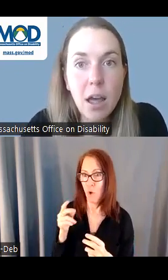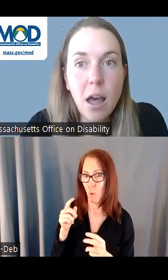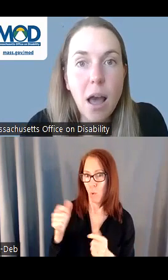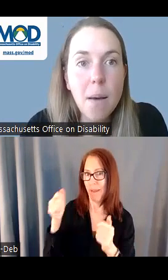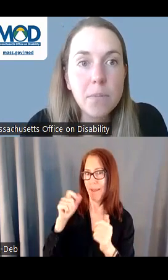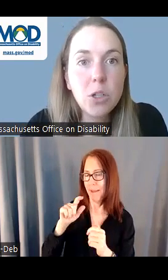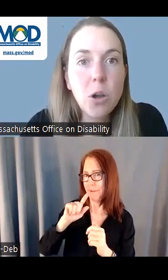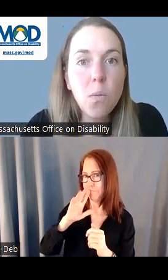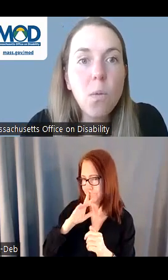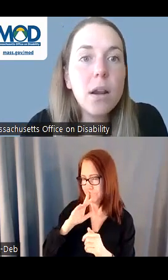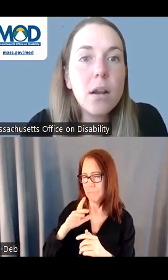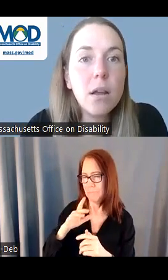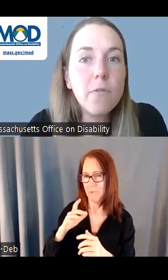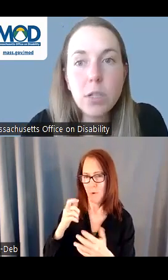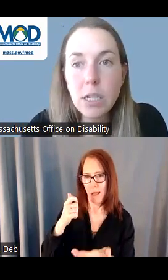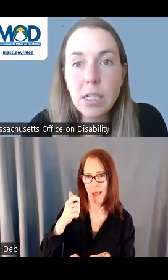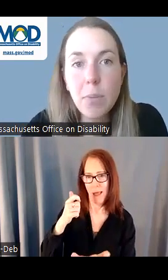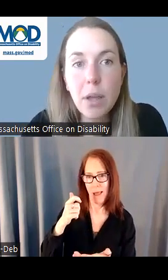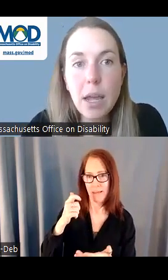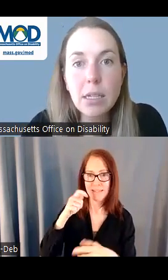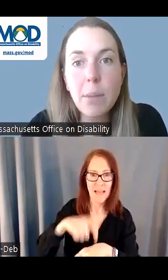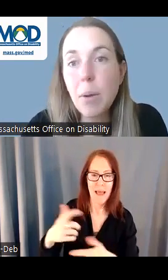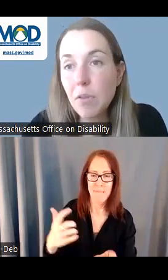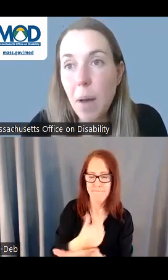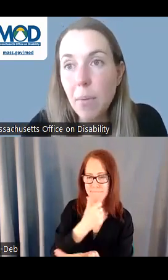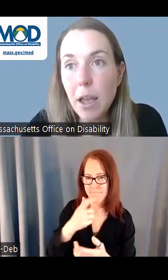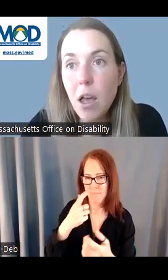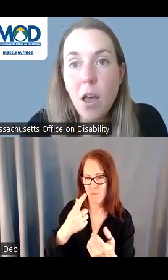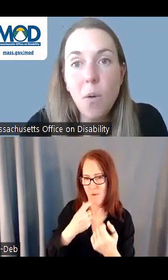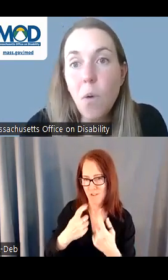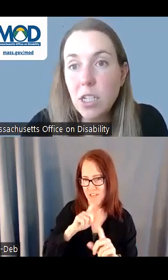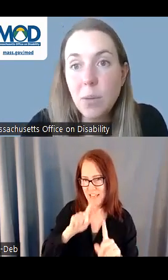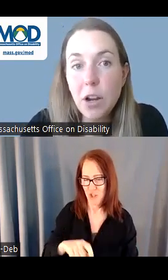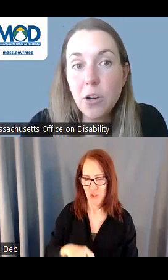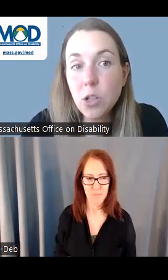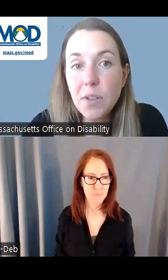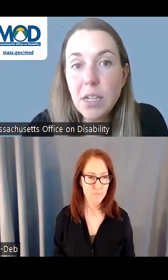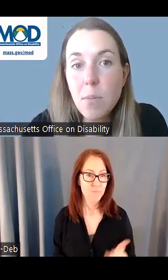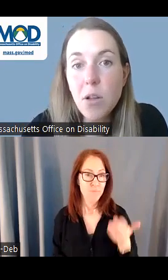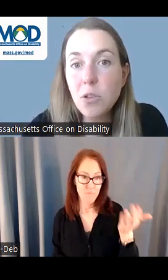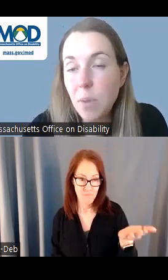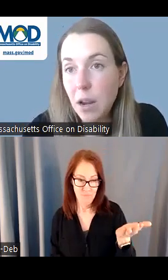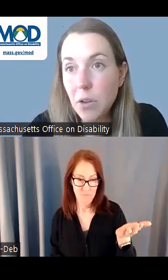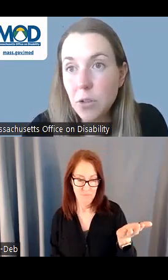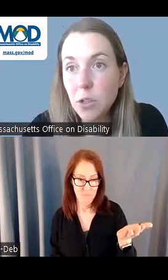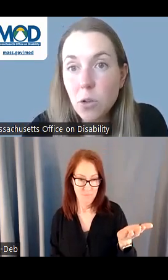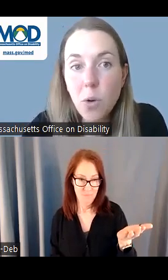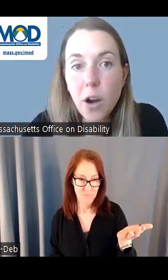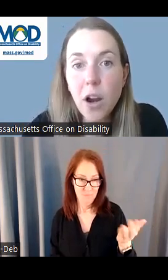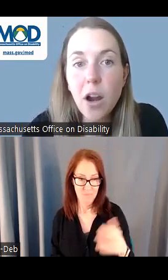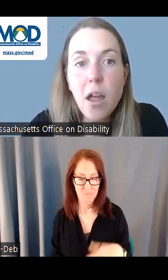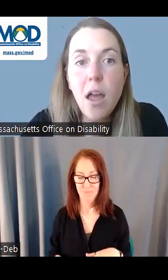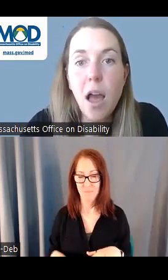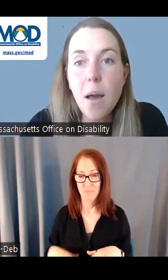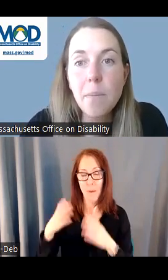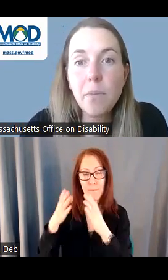questions. So one first example is a member of the public wants to bring her service animal to a meeting with her social